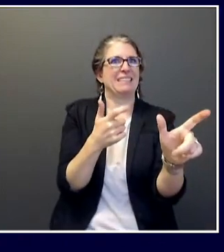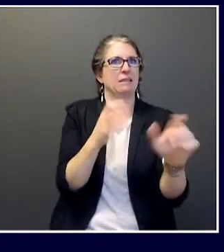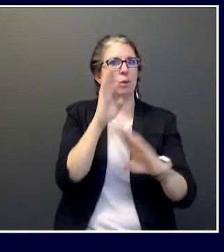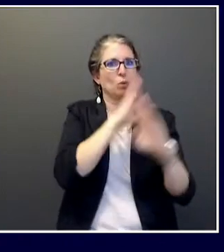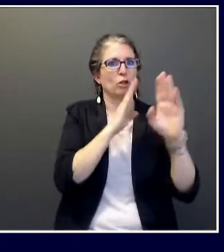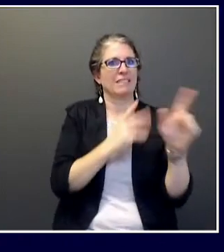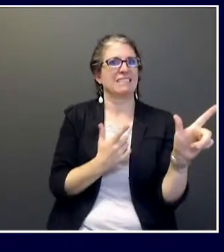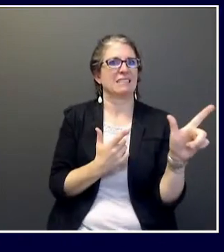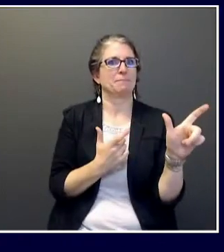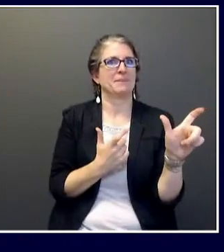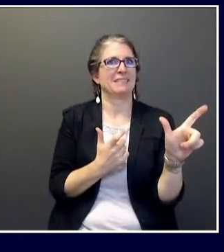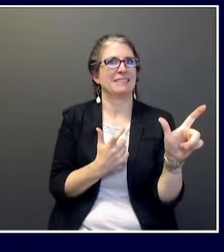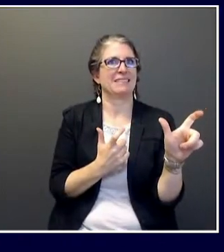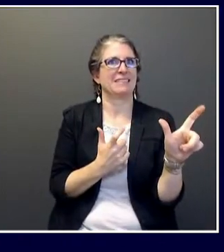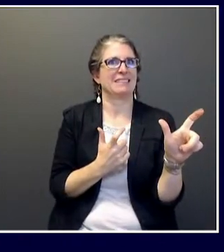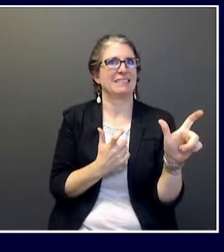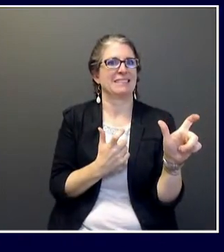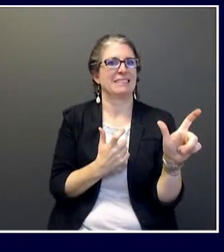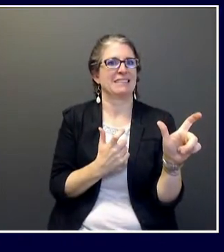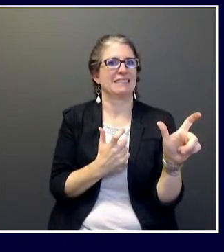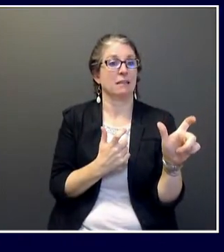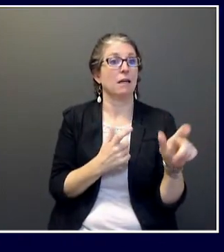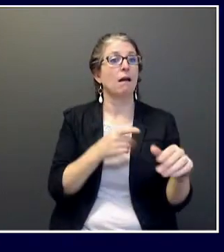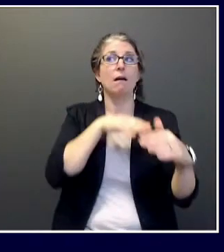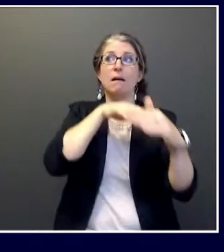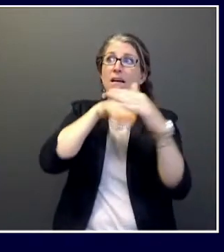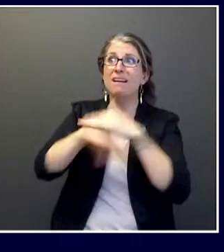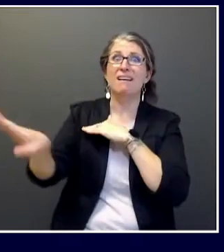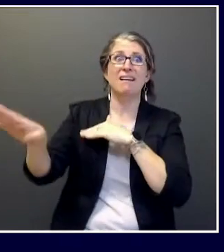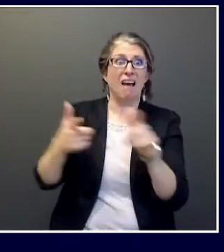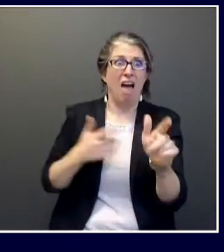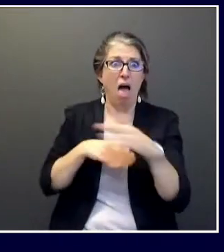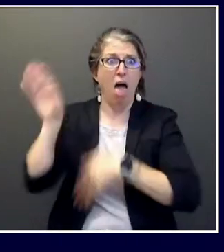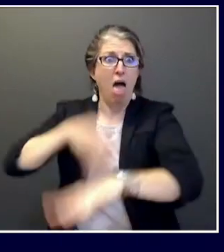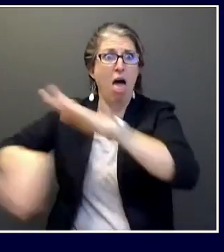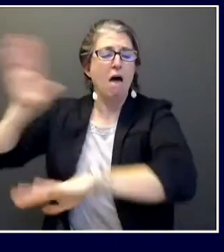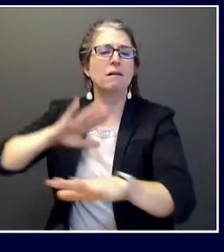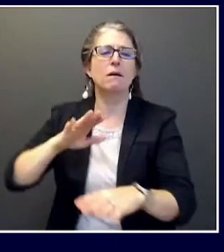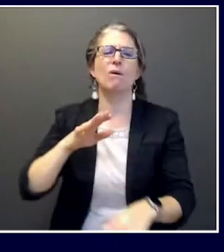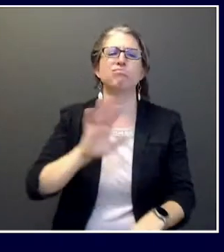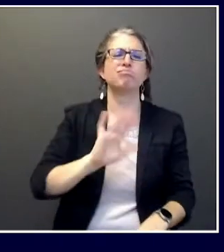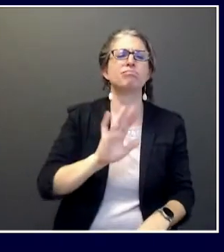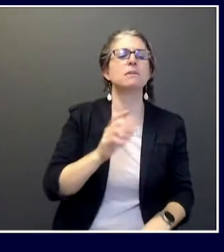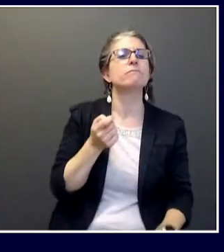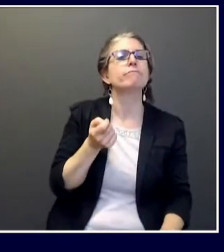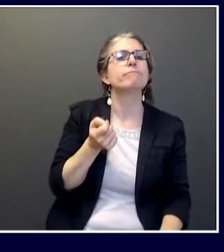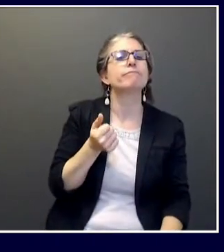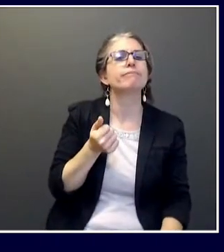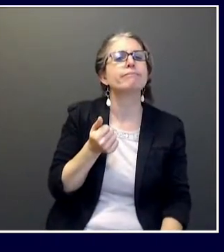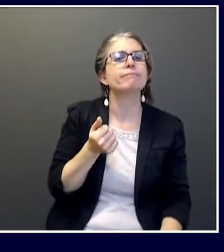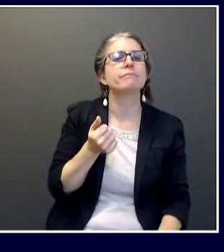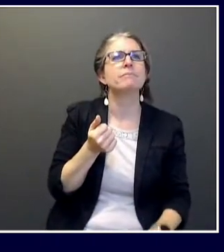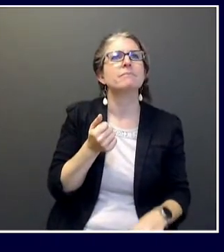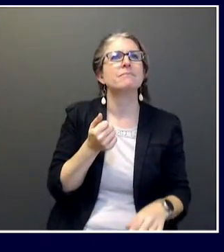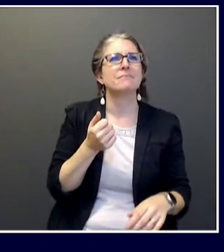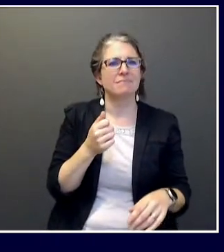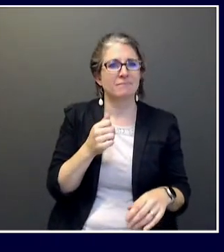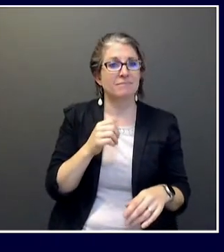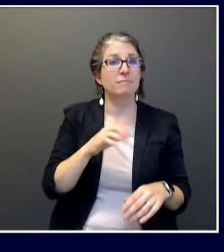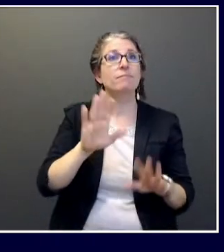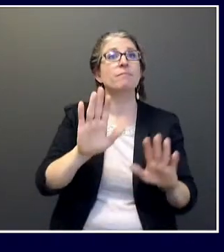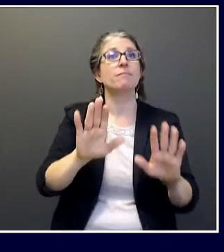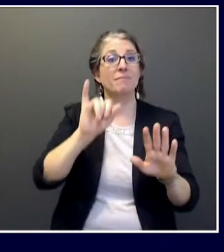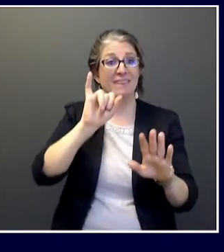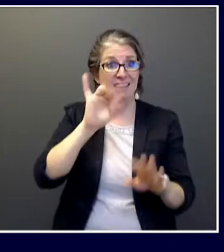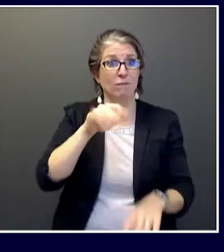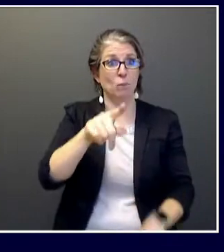from the CDC was instructive. The 12-fold higher risk of landing in the hospital if you're not vaccinated versus